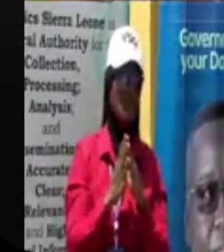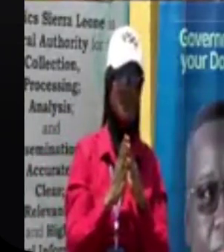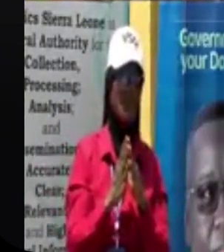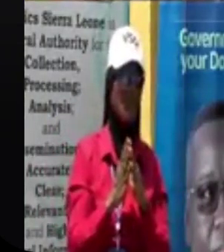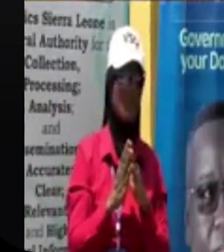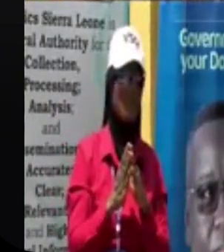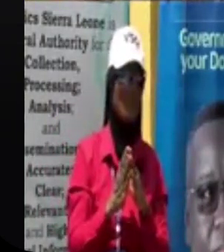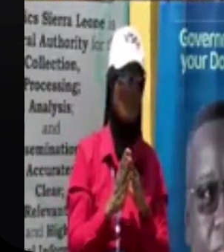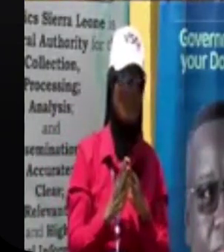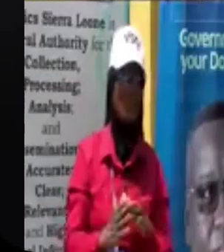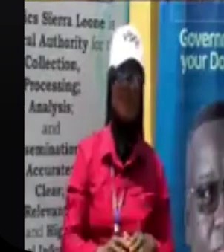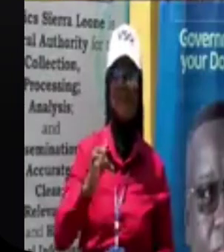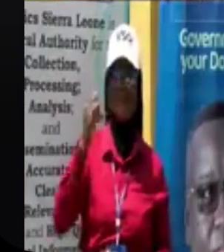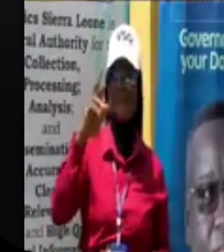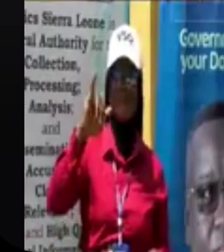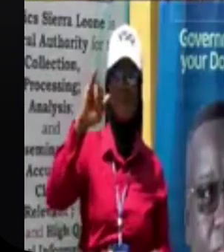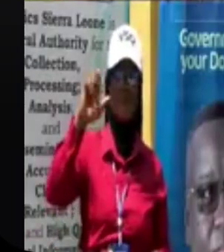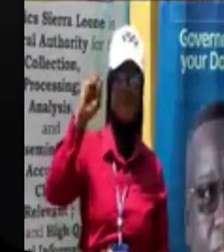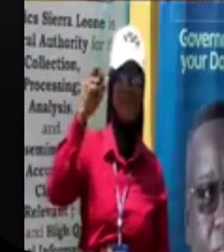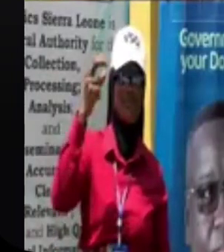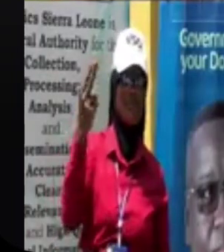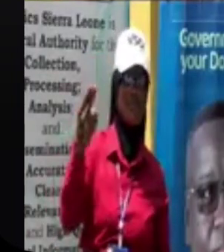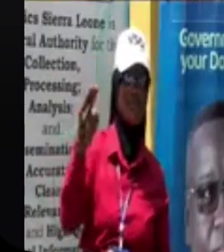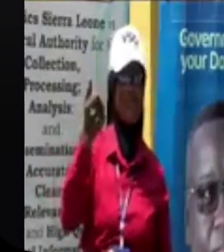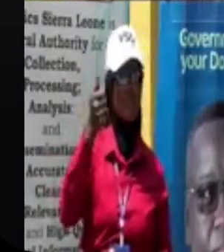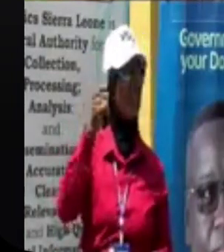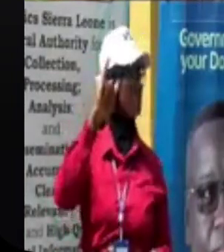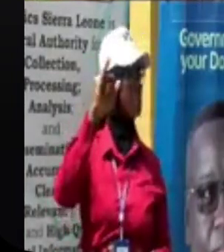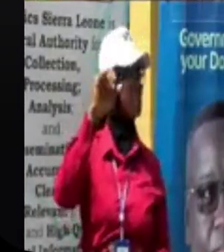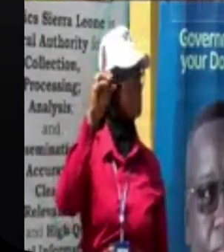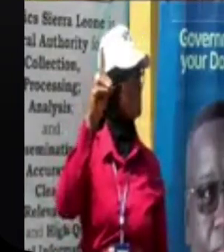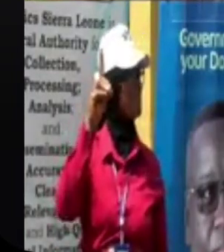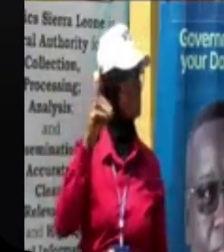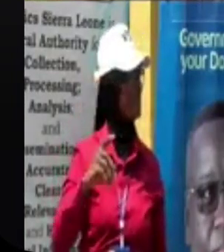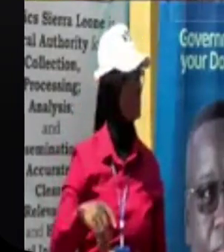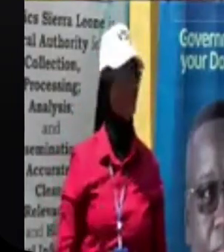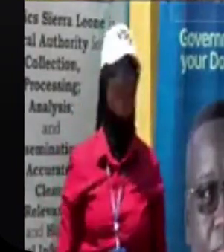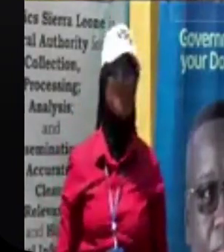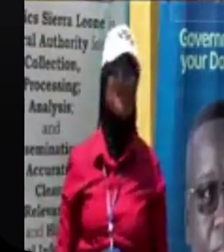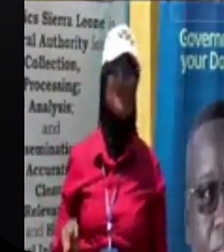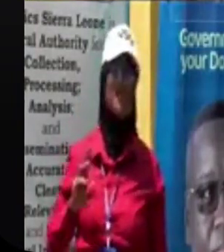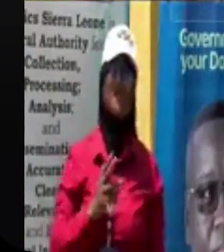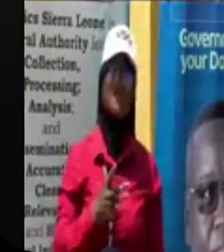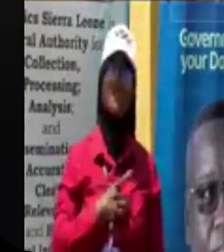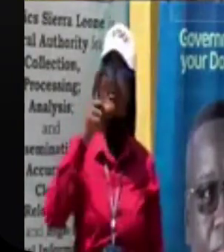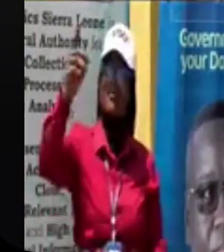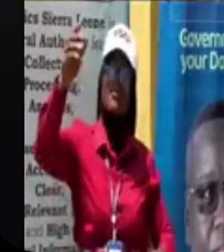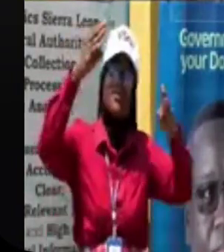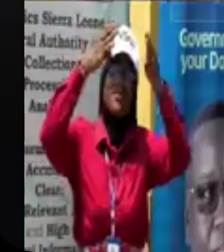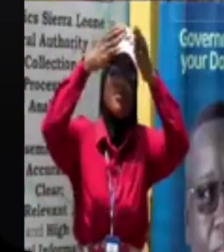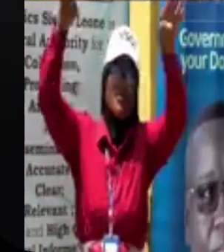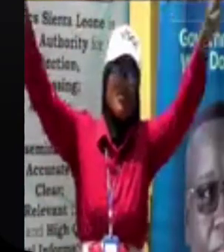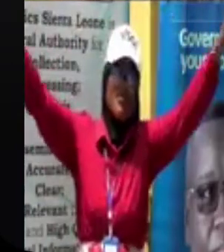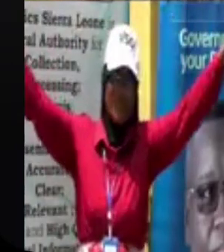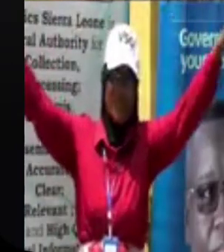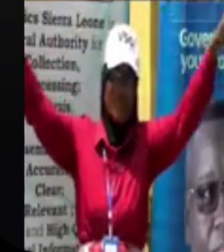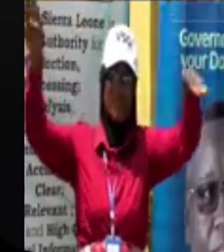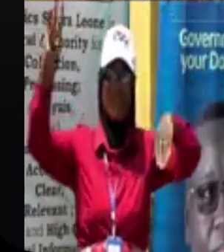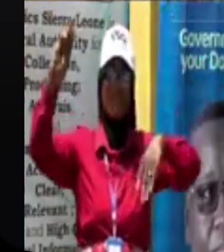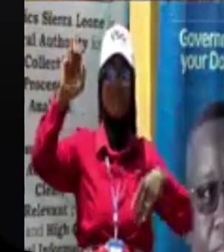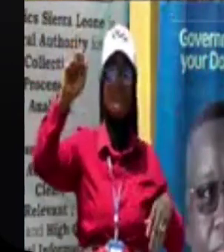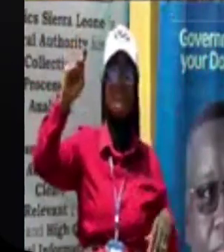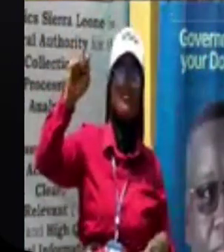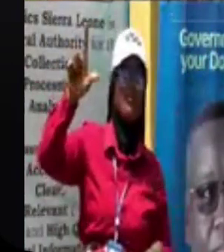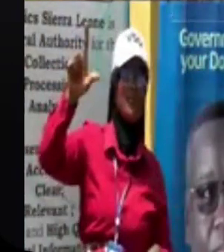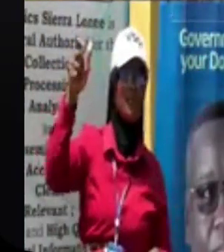the issue of the Iris code, Iris 8. Iris 8, we go launch that one then Munutala as a